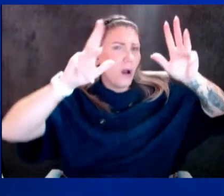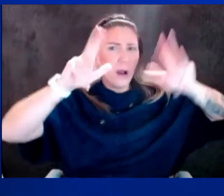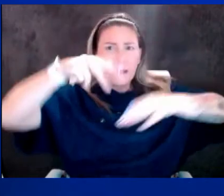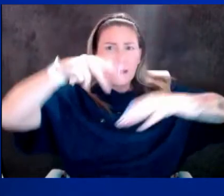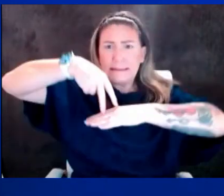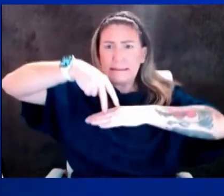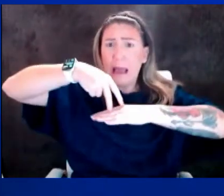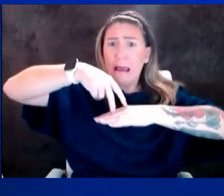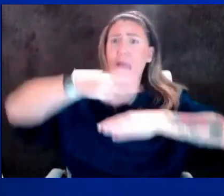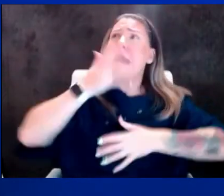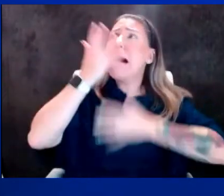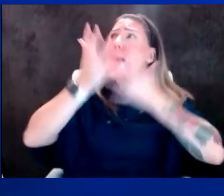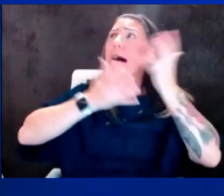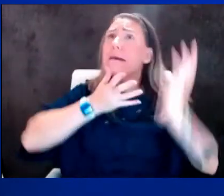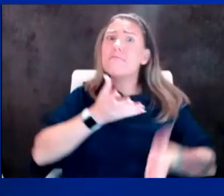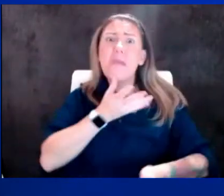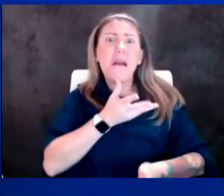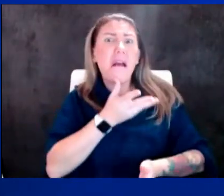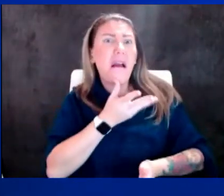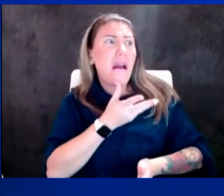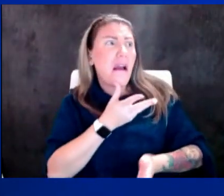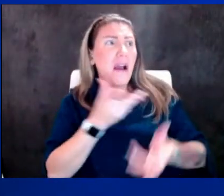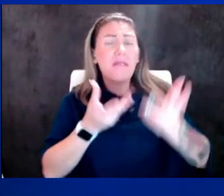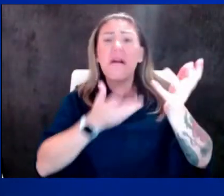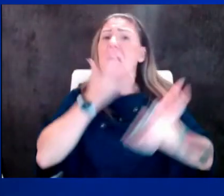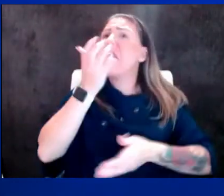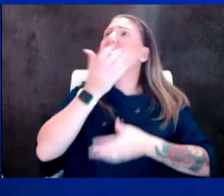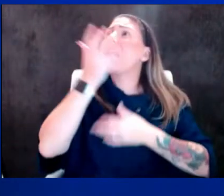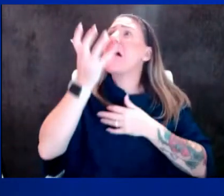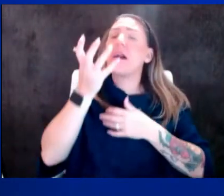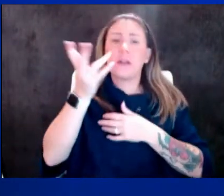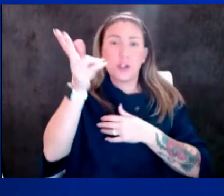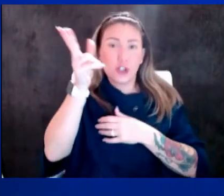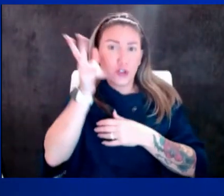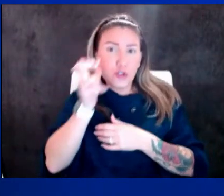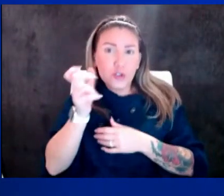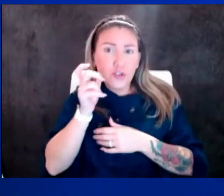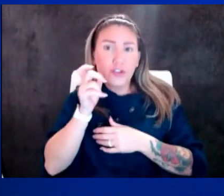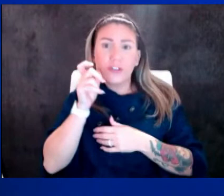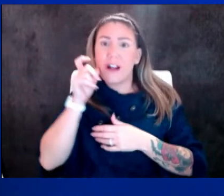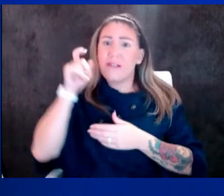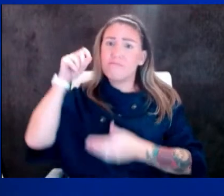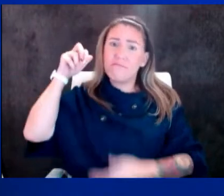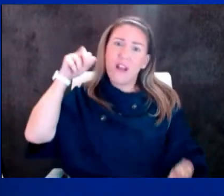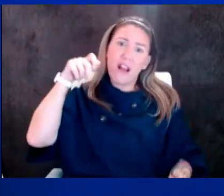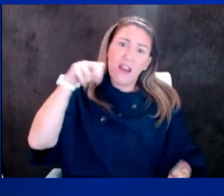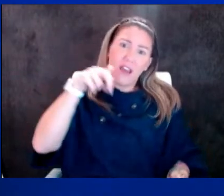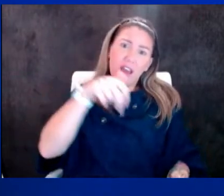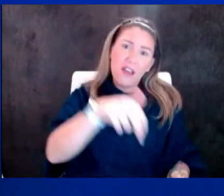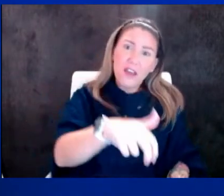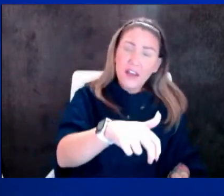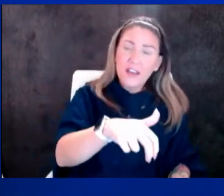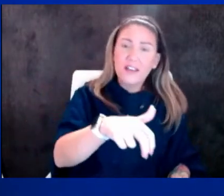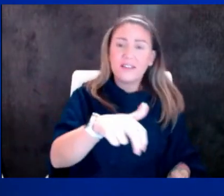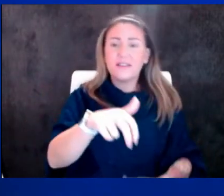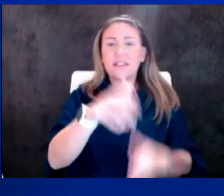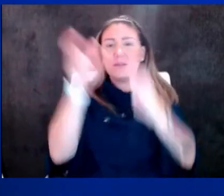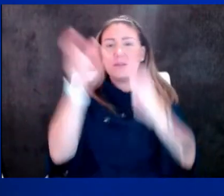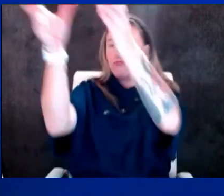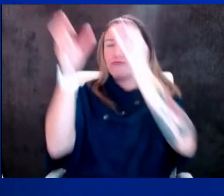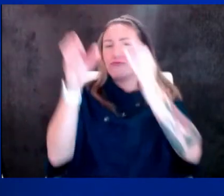wife, who wakes up better than I do in the middle of the night, heard that little voice and got downstairs and got him off the